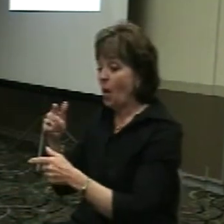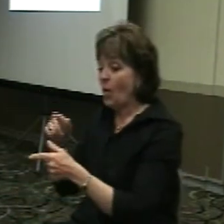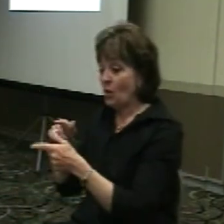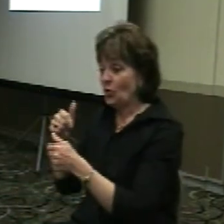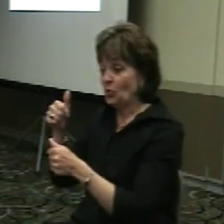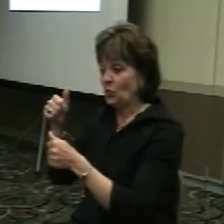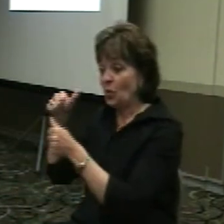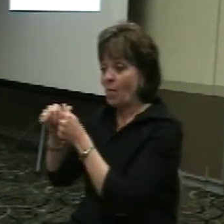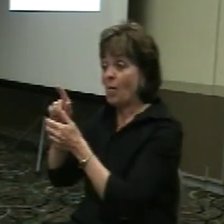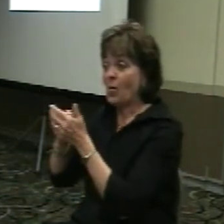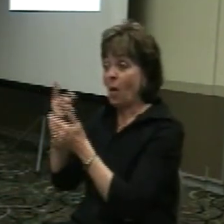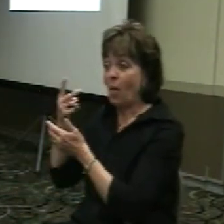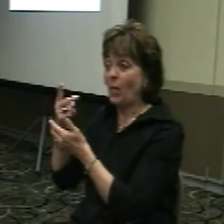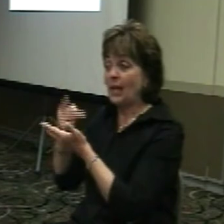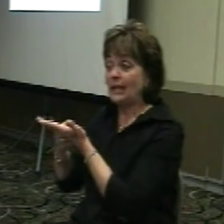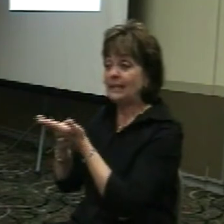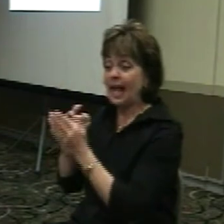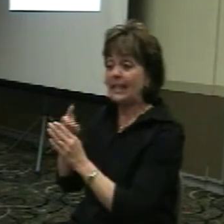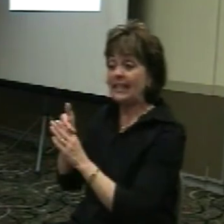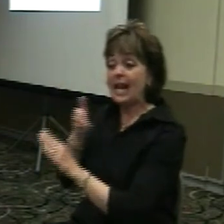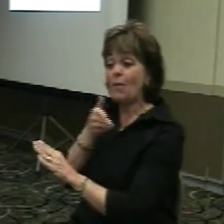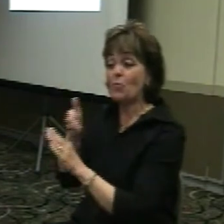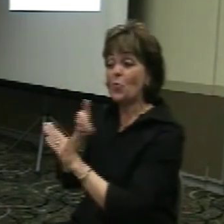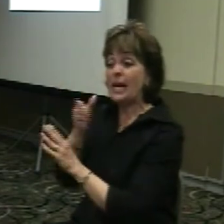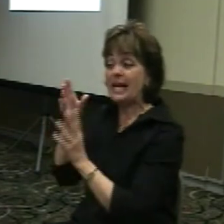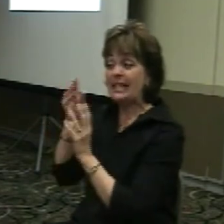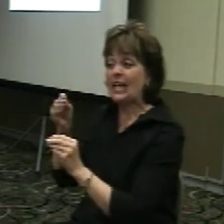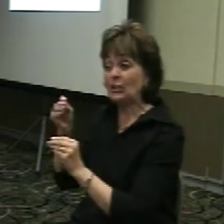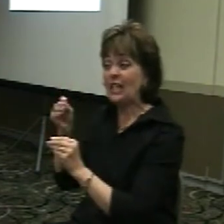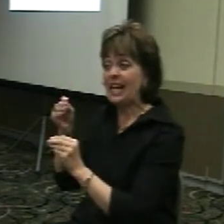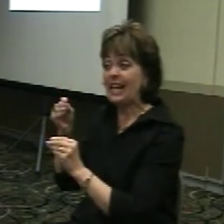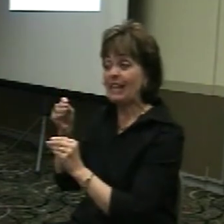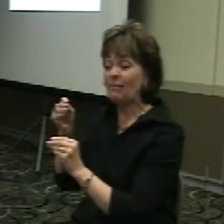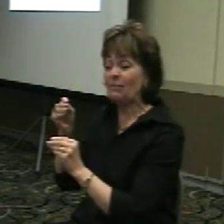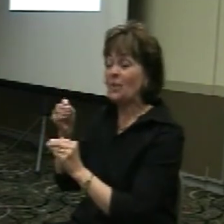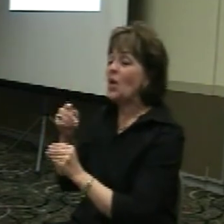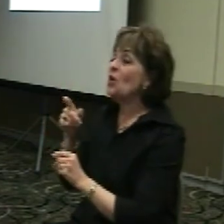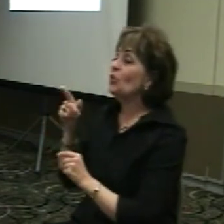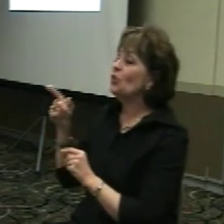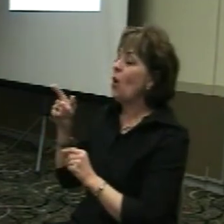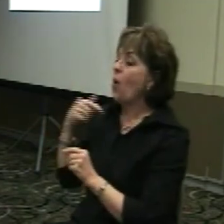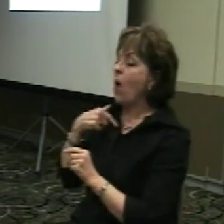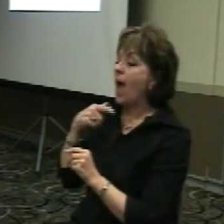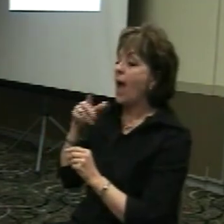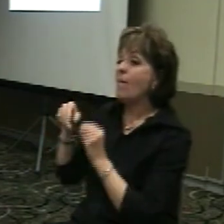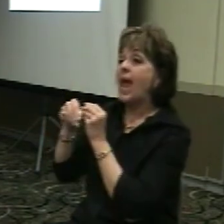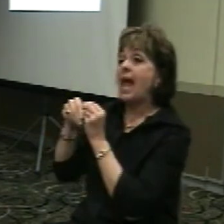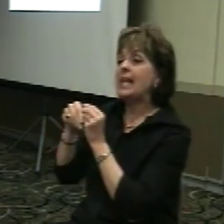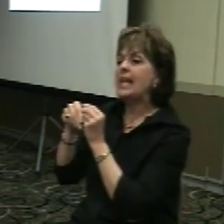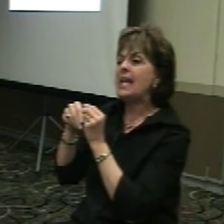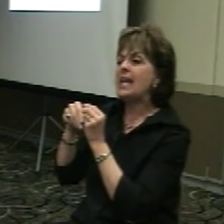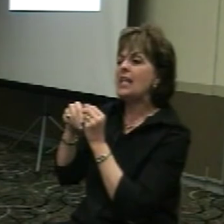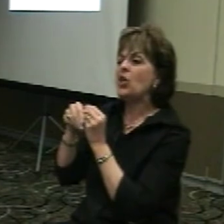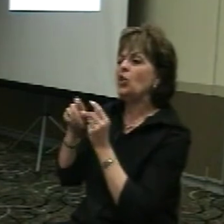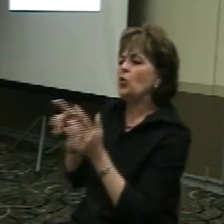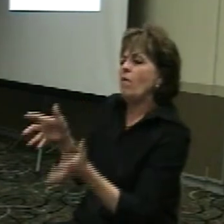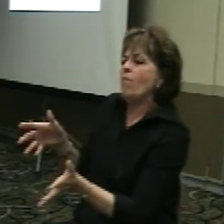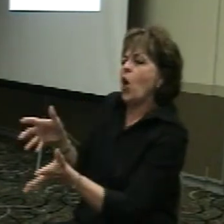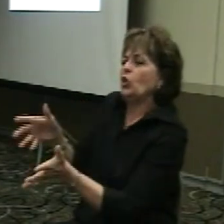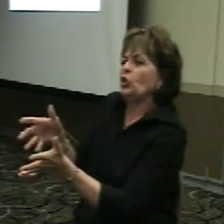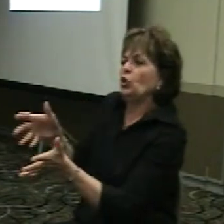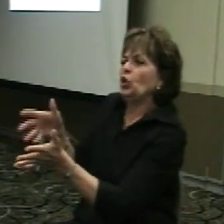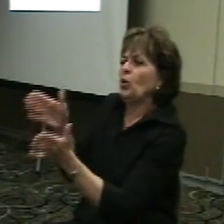talked about in that pre-teaching. Okay? And so I'm putting that in, but I'm putting that in as a way that I can begin to foster the